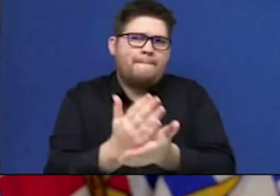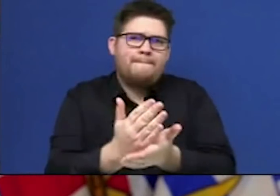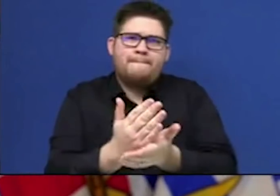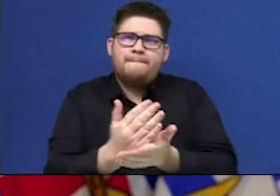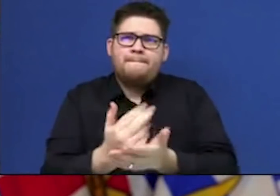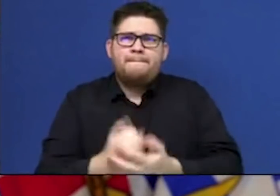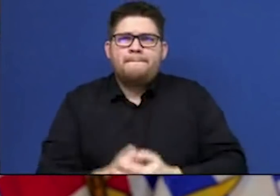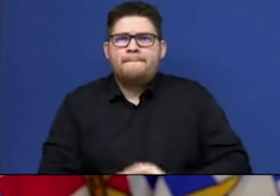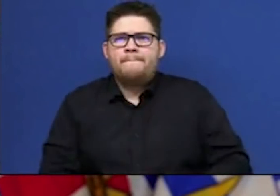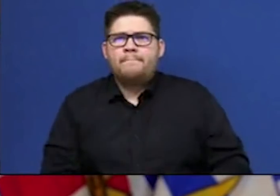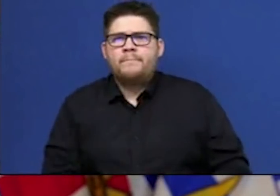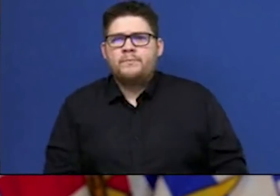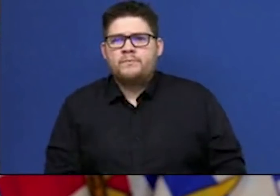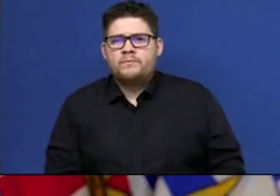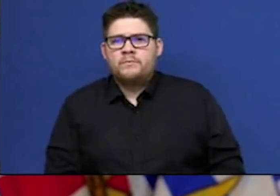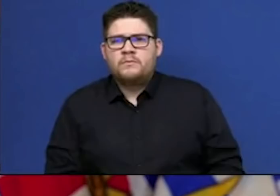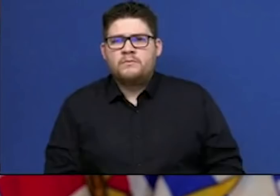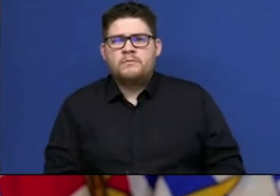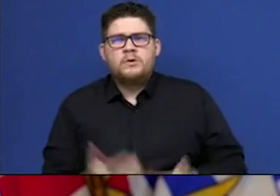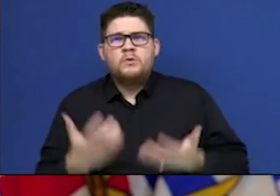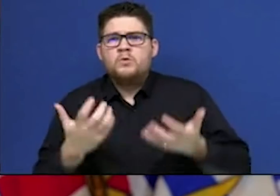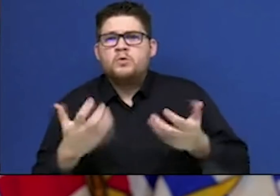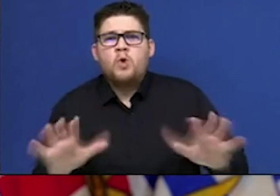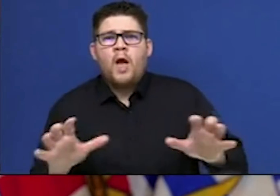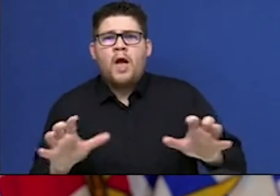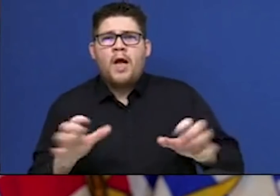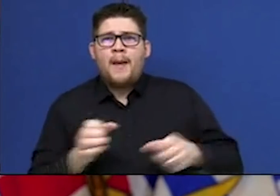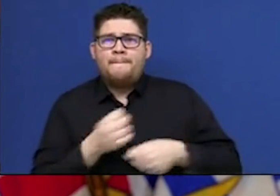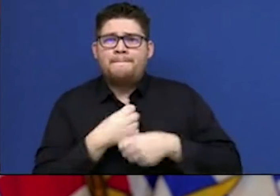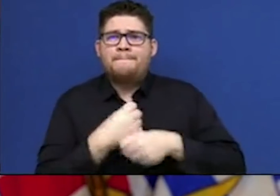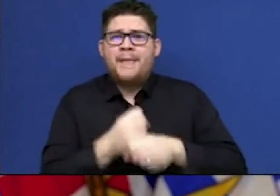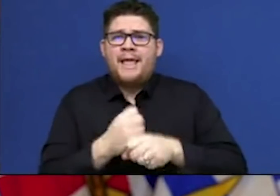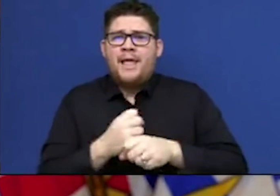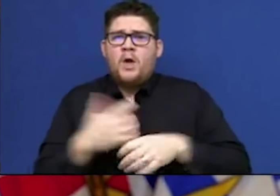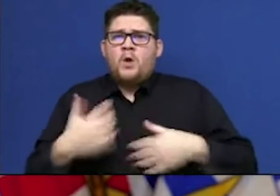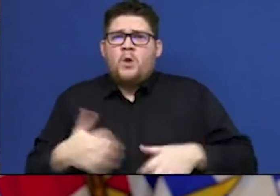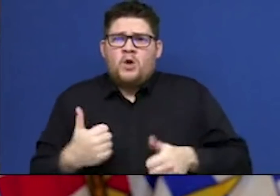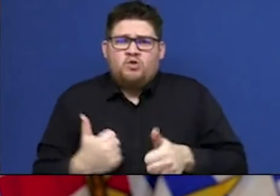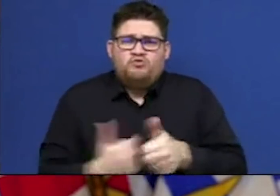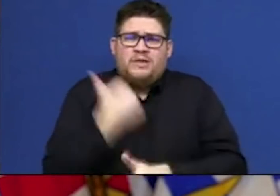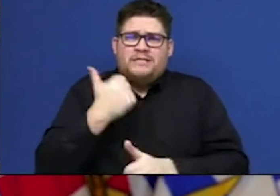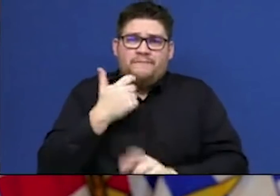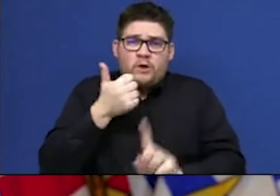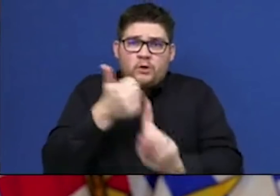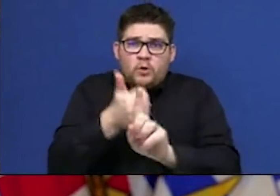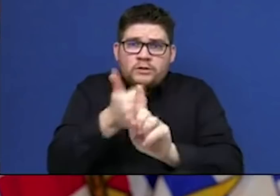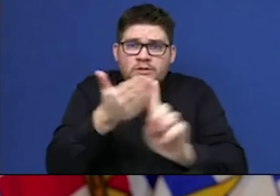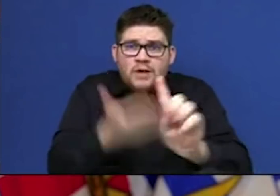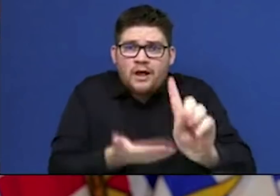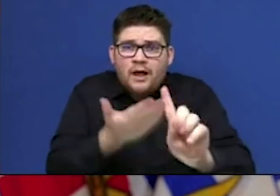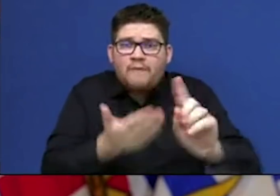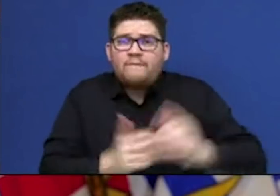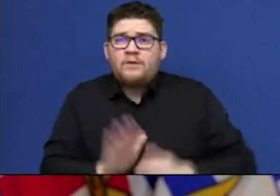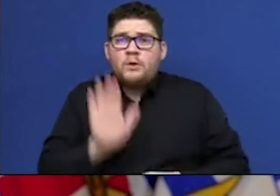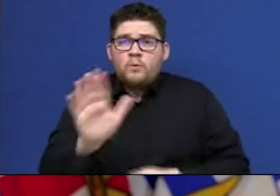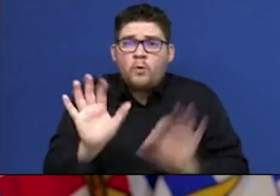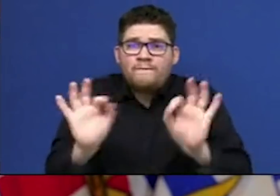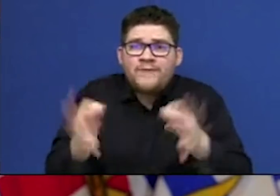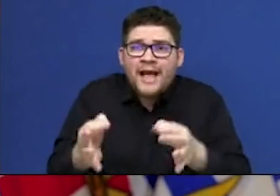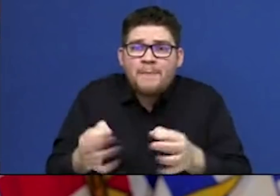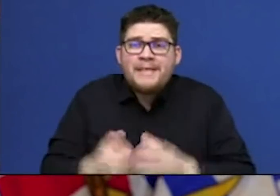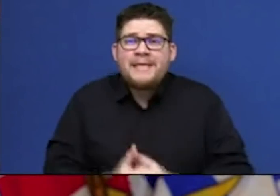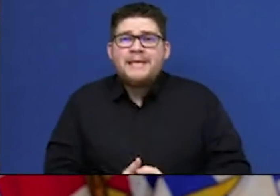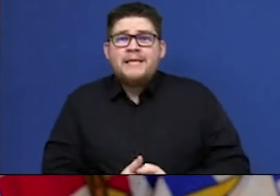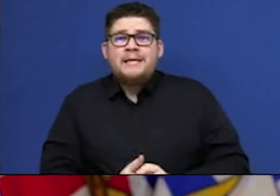ourselves at risk, or to protect them. Making exceptions or bending the rules gives this virus